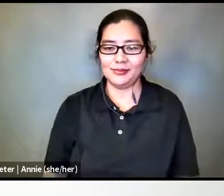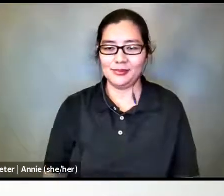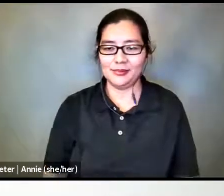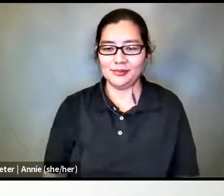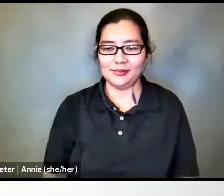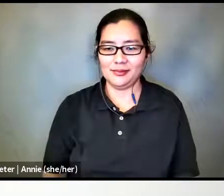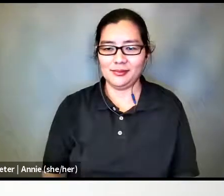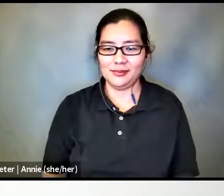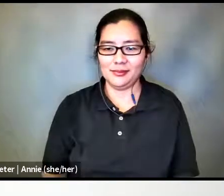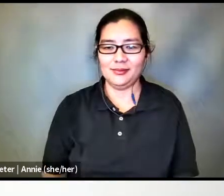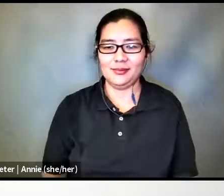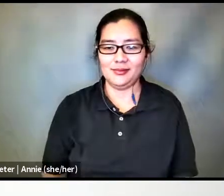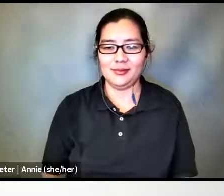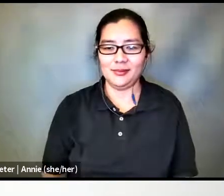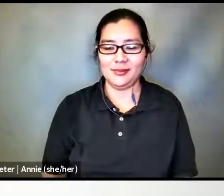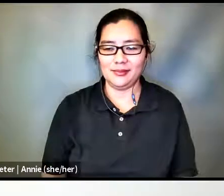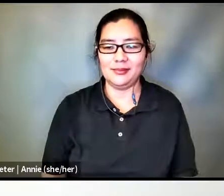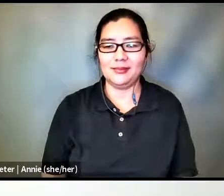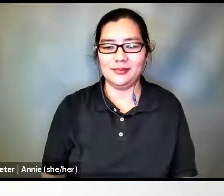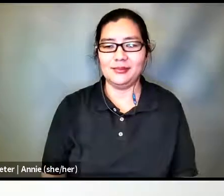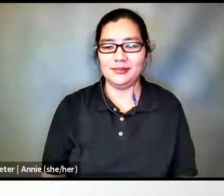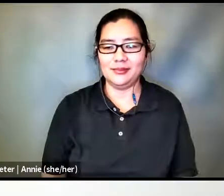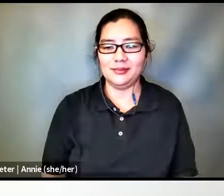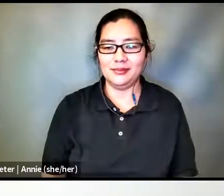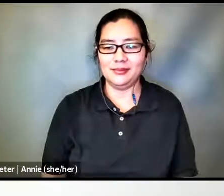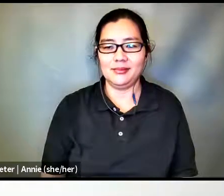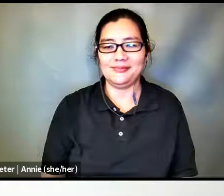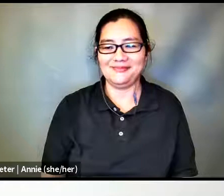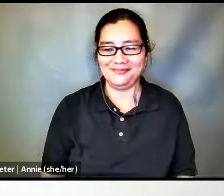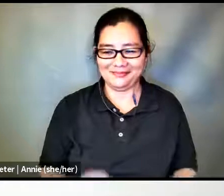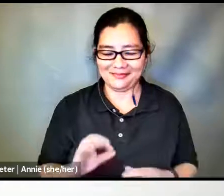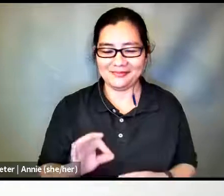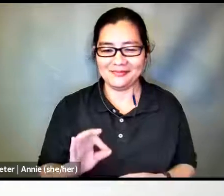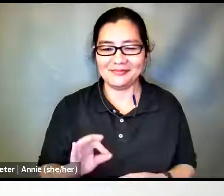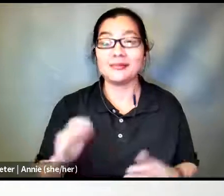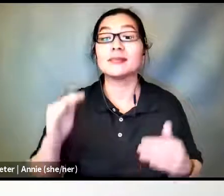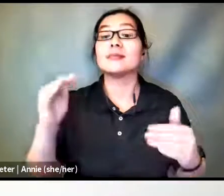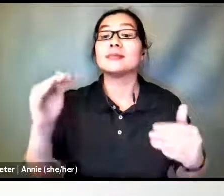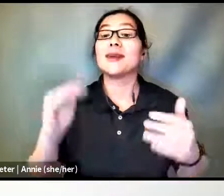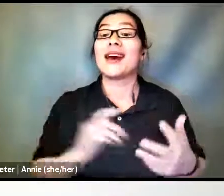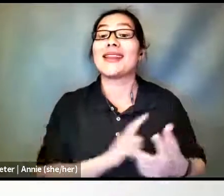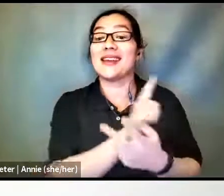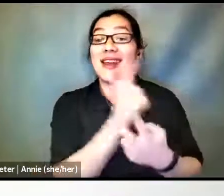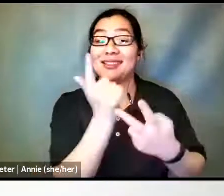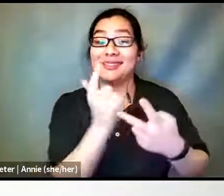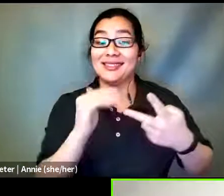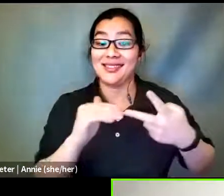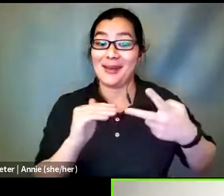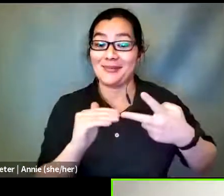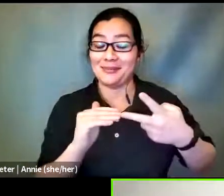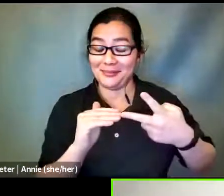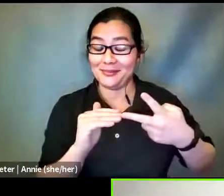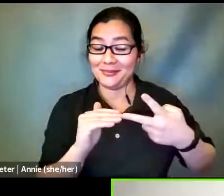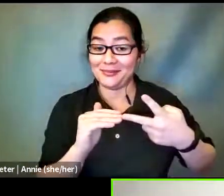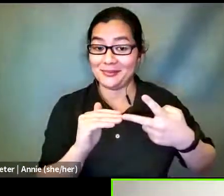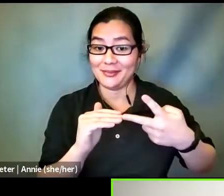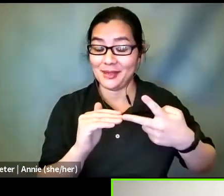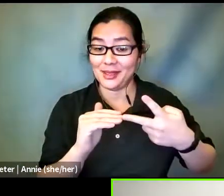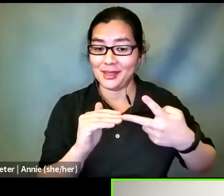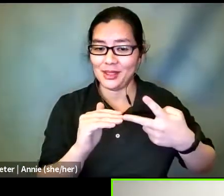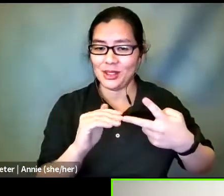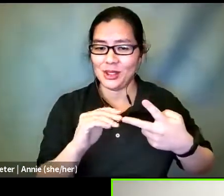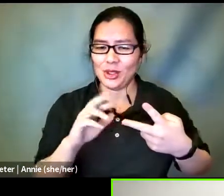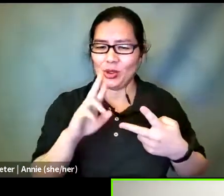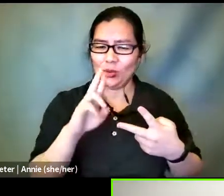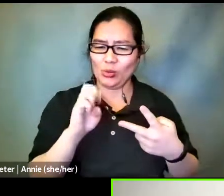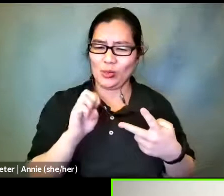bias, right? Right. So and then the next step is really around really ideating. What are the